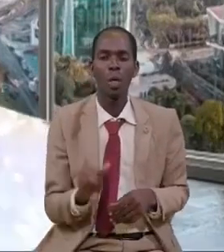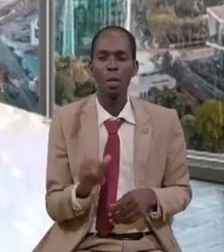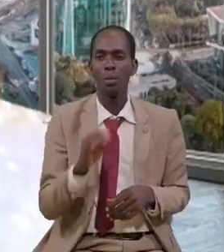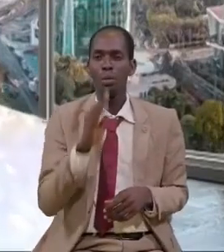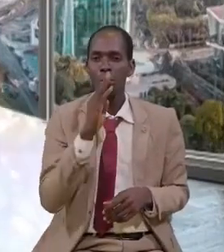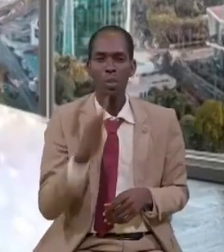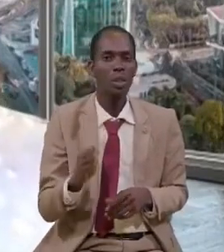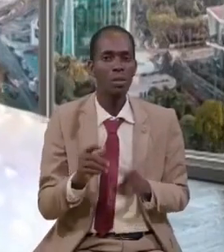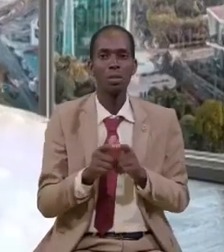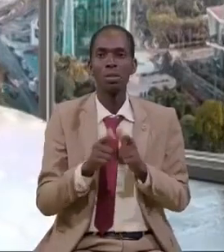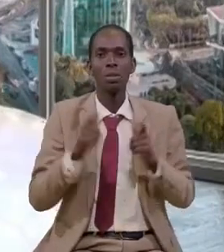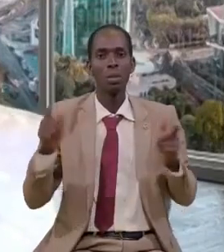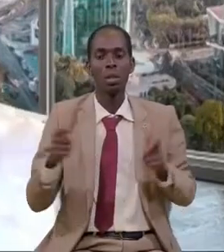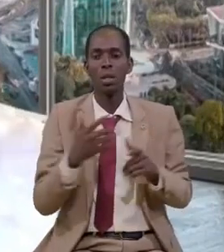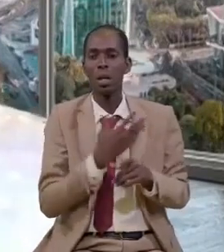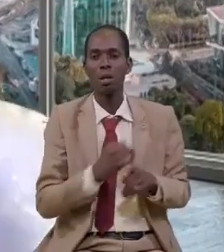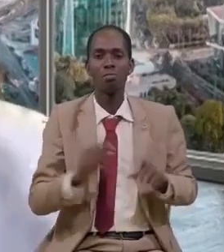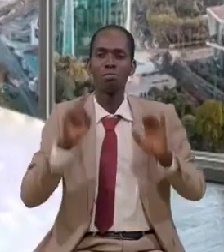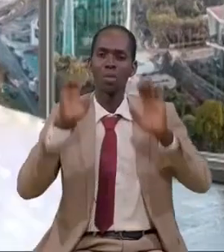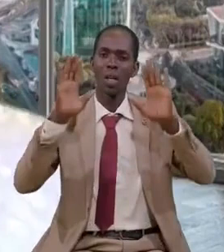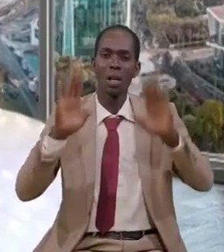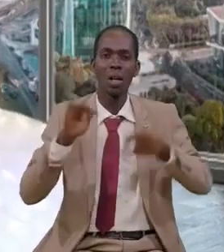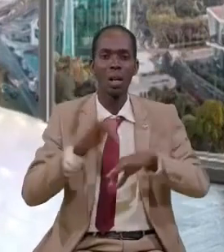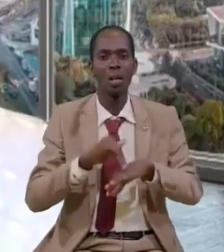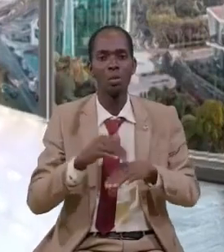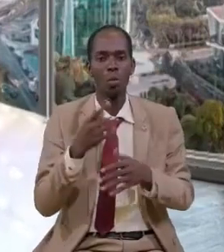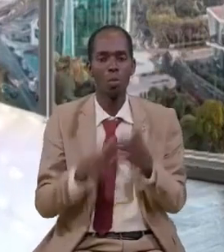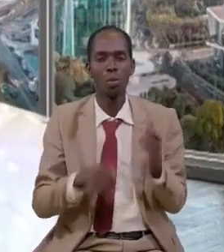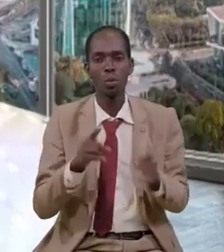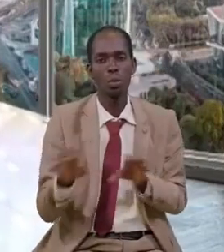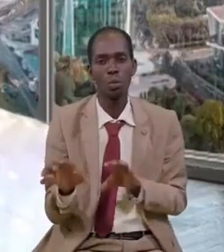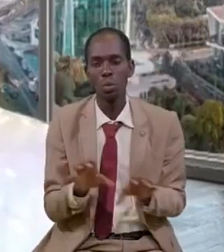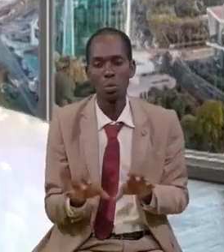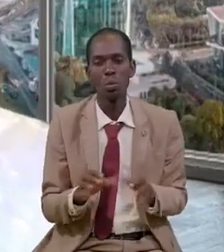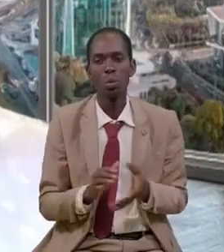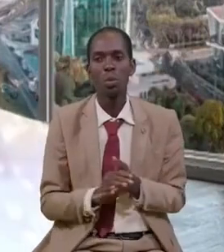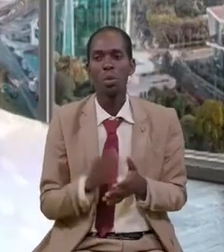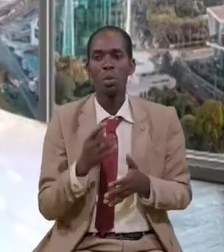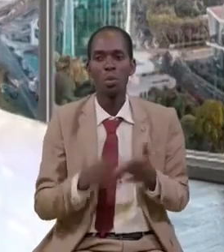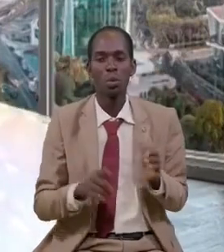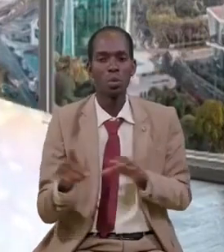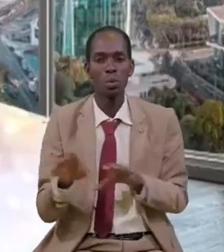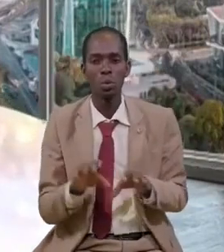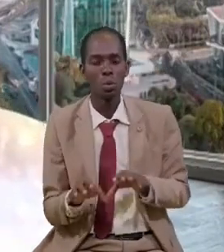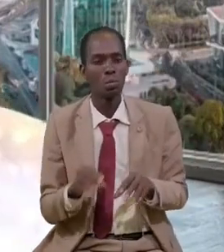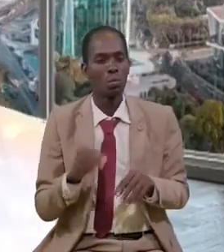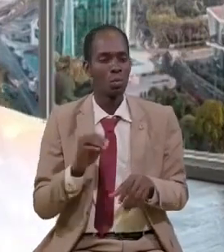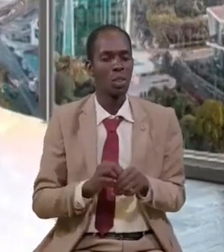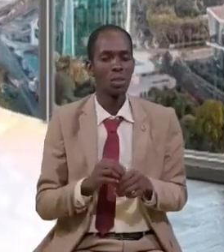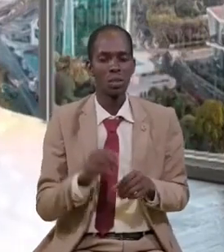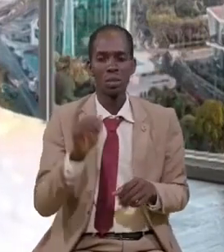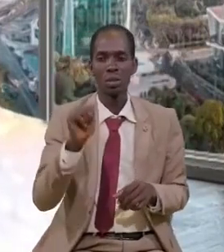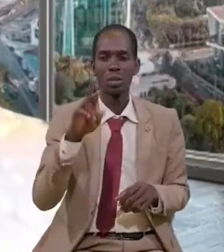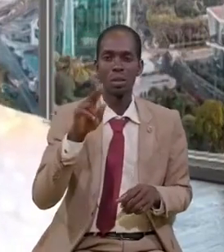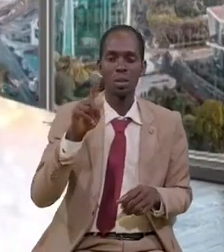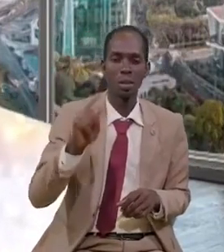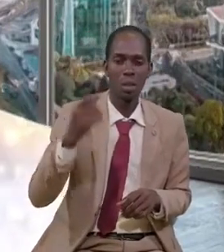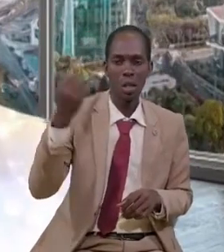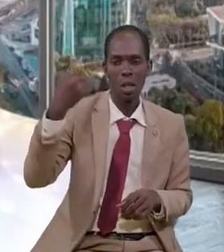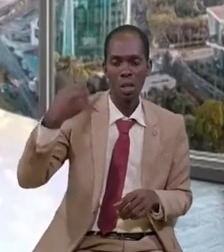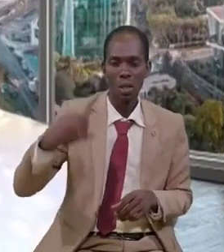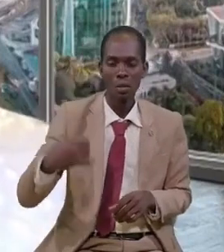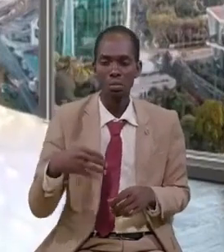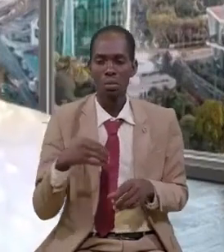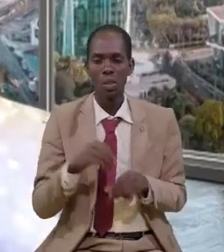good at what you do, whether it be in the arts, in science, engineering, biomedical science,